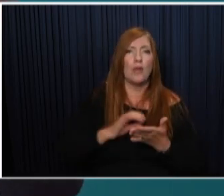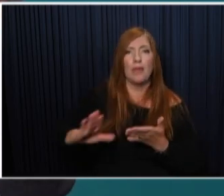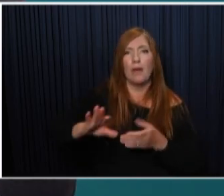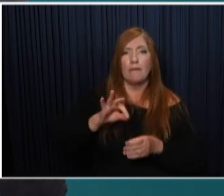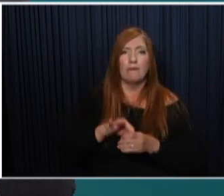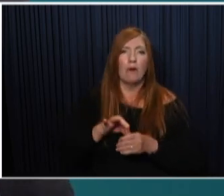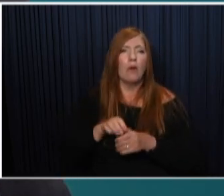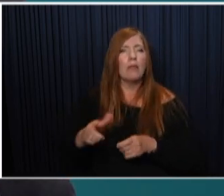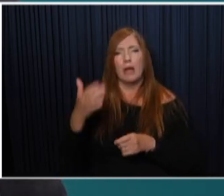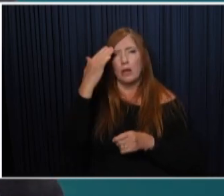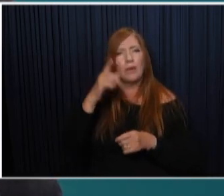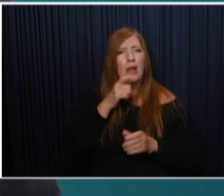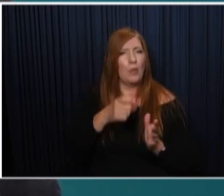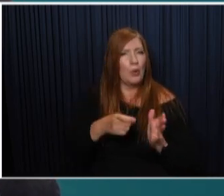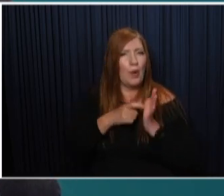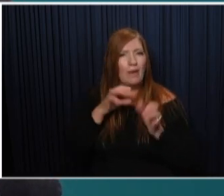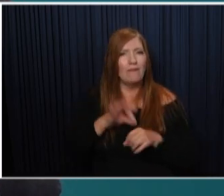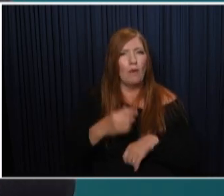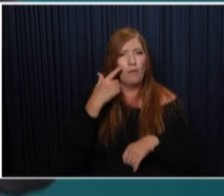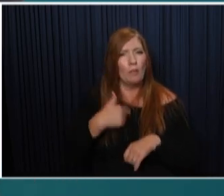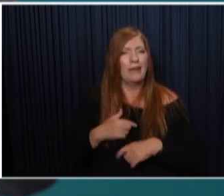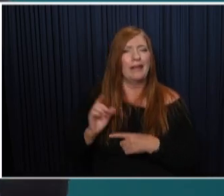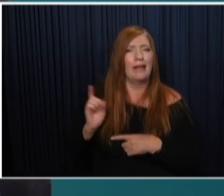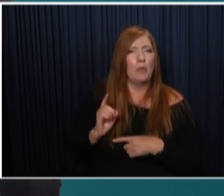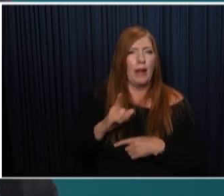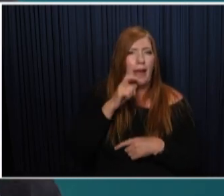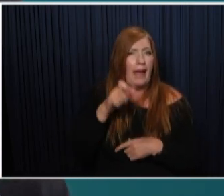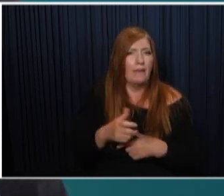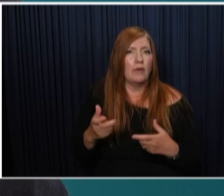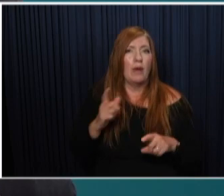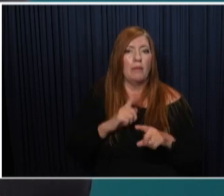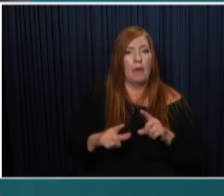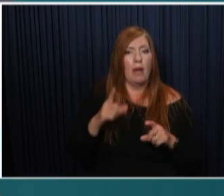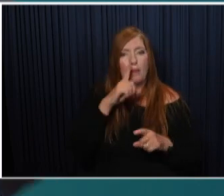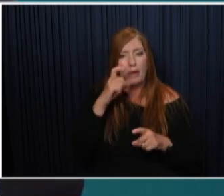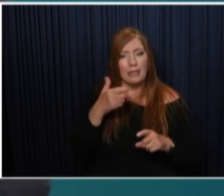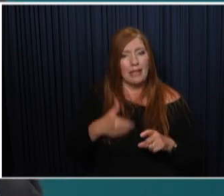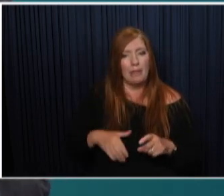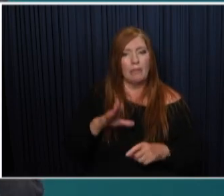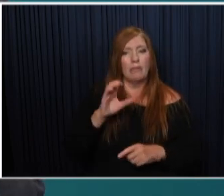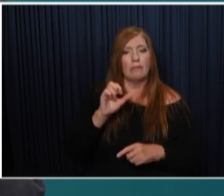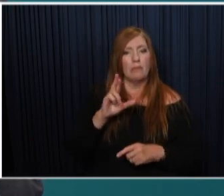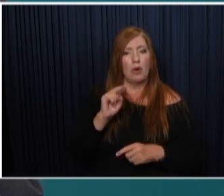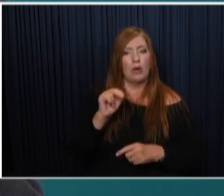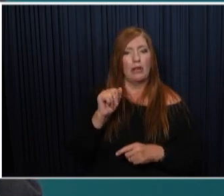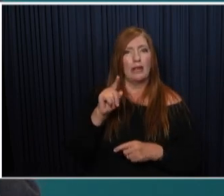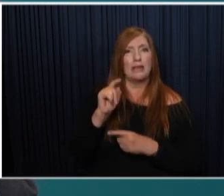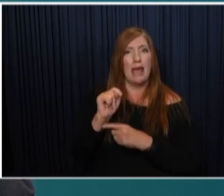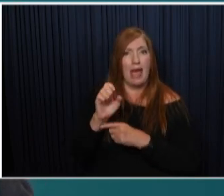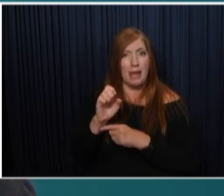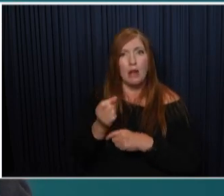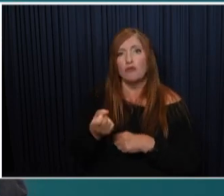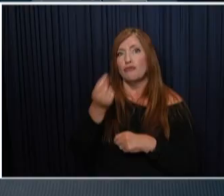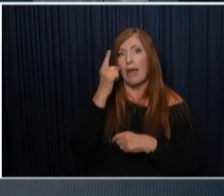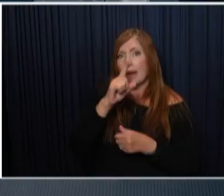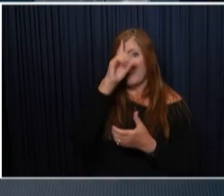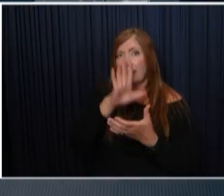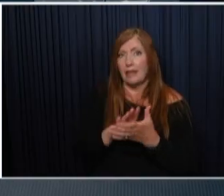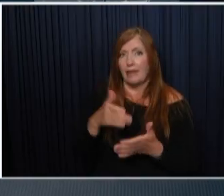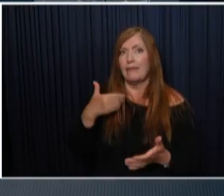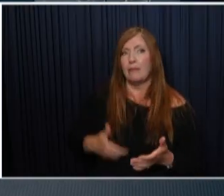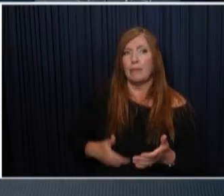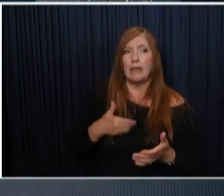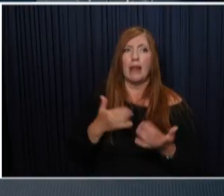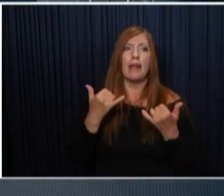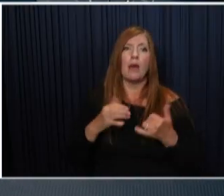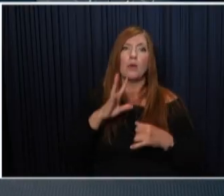they don't have to vote for me because I'm a Democrat. Vote for me because I'm Bernadette. And they understand and believe in me. Let's talk about their